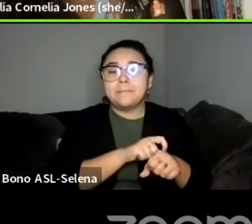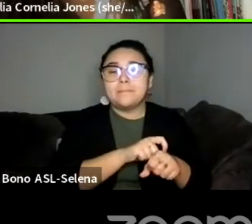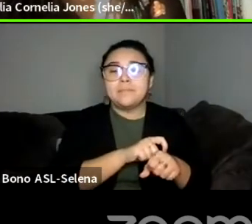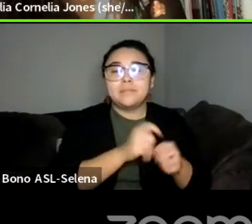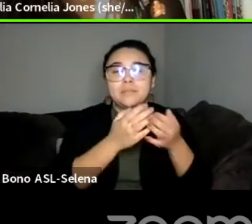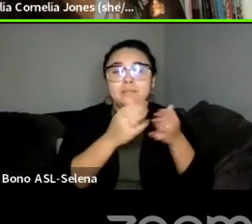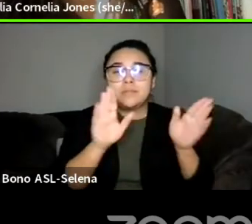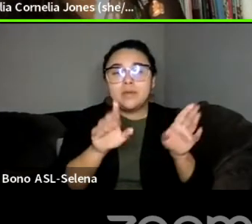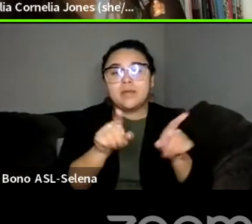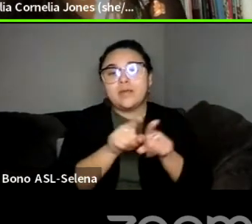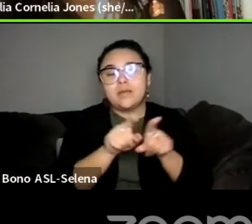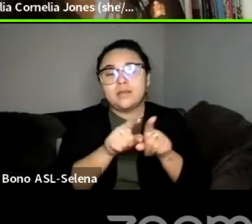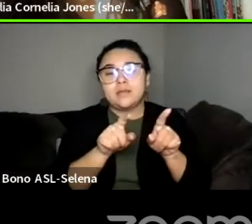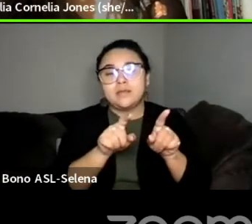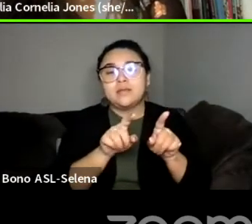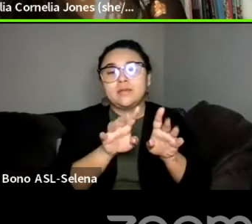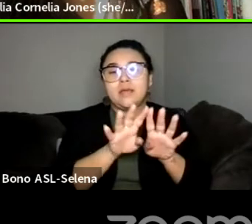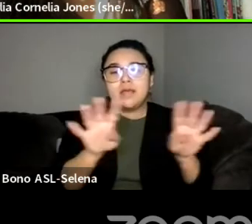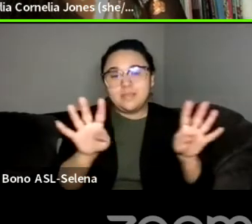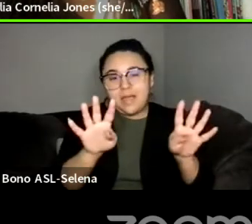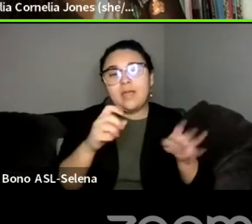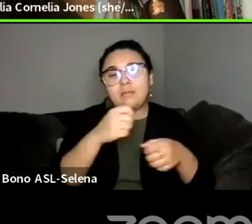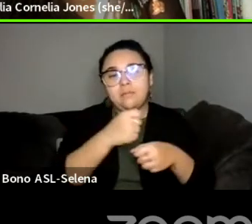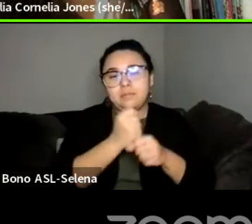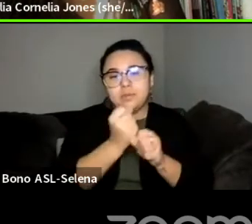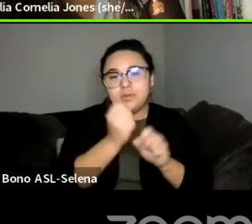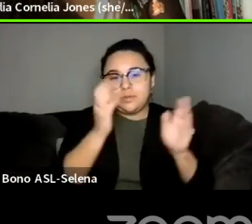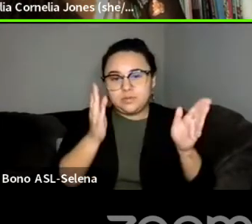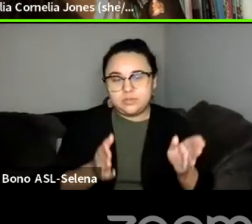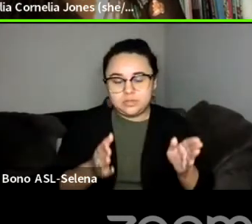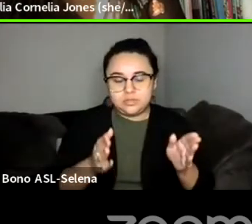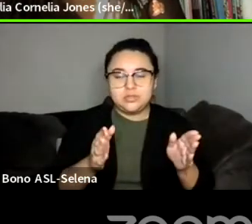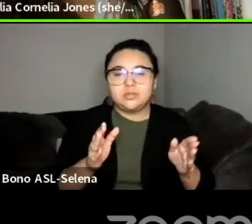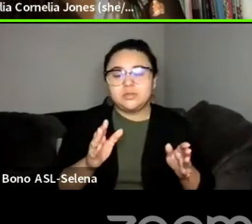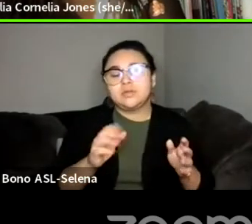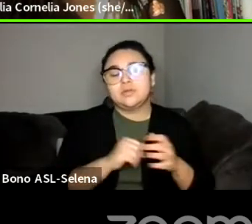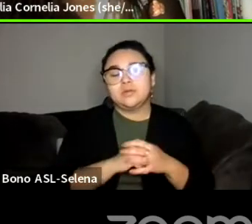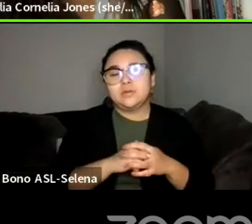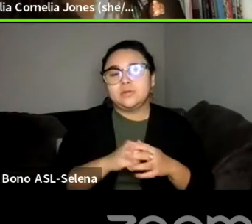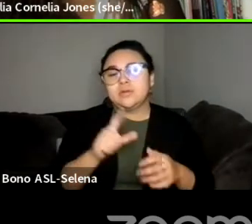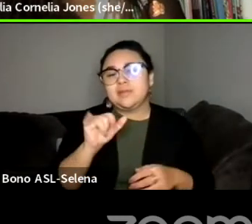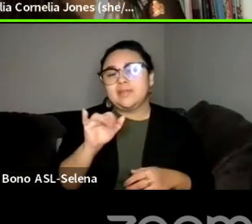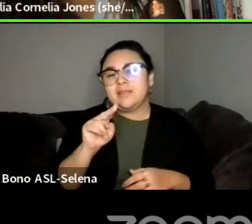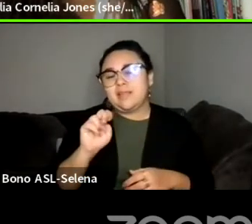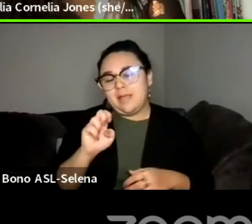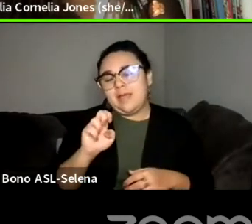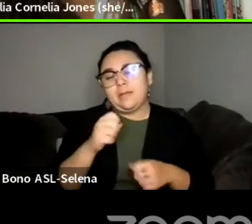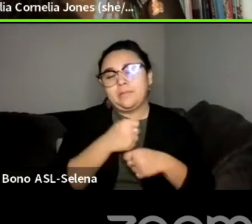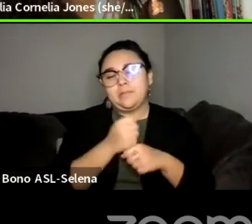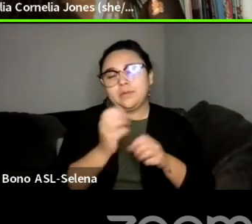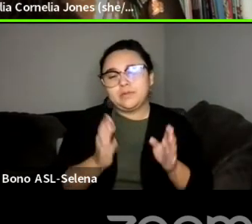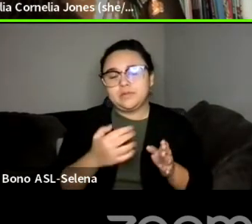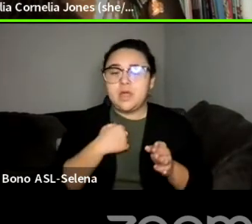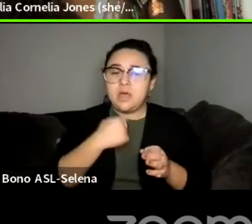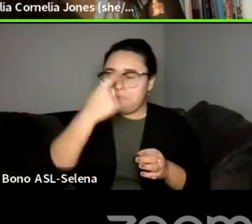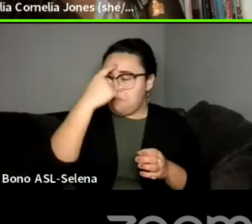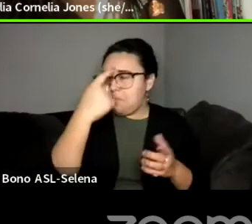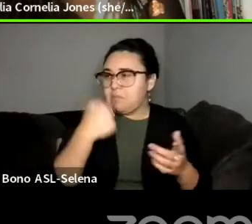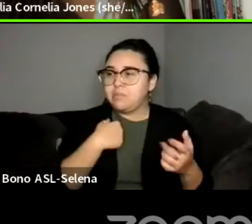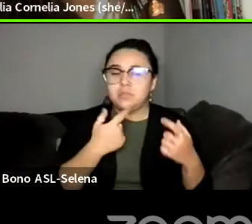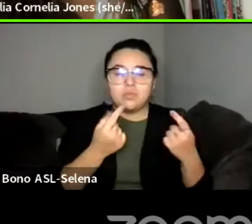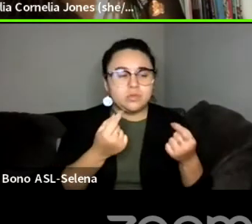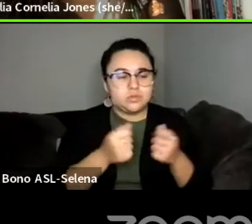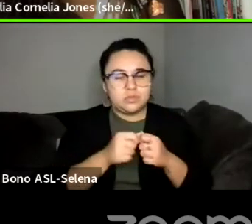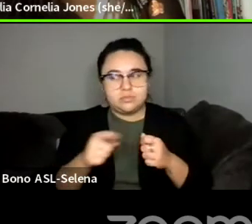line producer. And so I was like, how am I going to, what am I going to do with